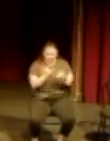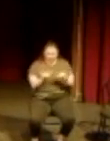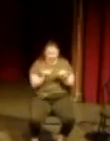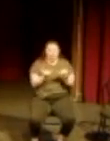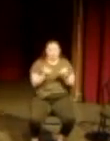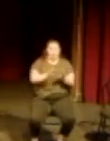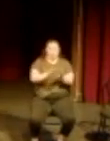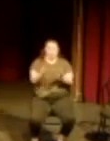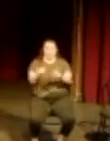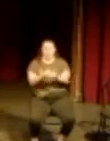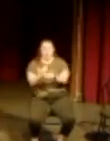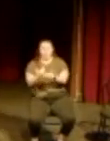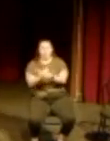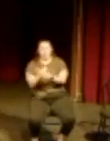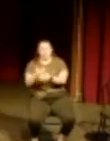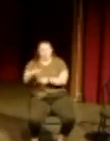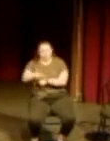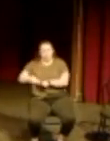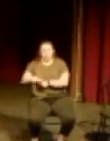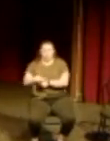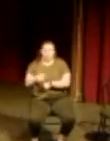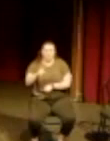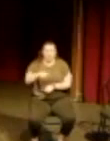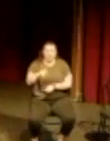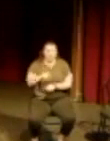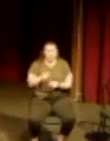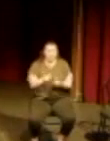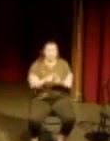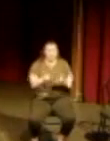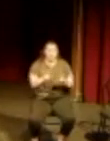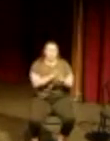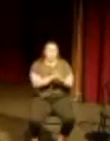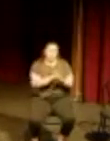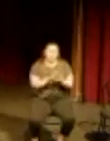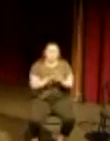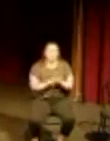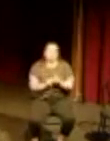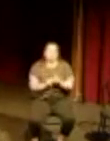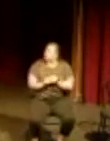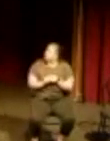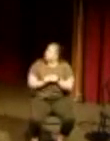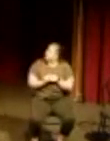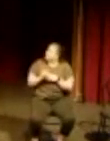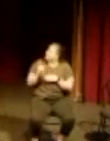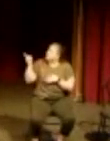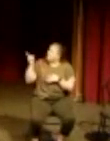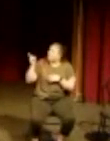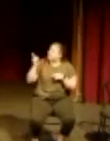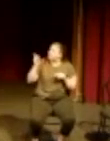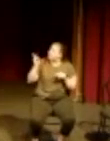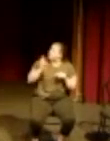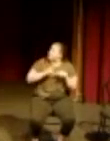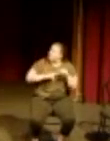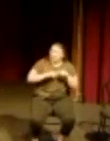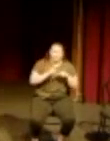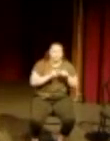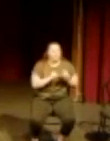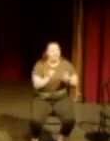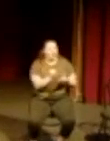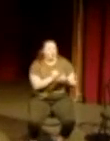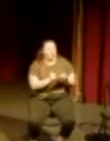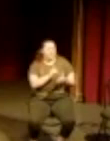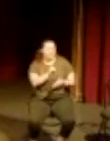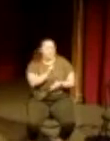that facility, and should be very, very nice. The architecture is the Art Deco that we've come to expect